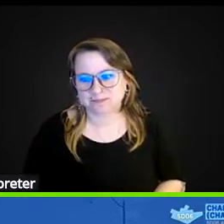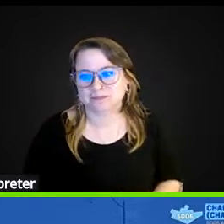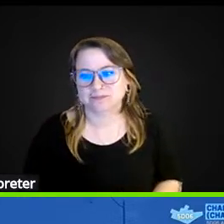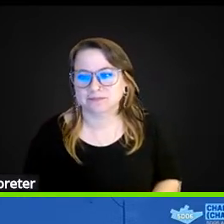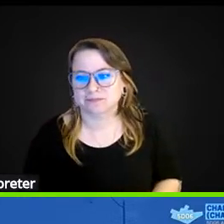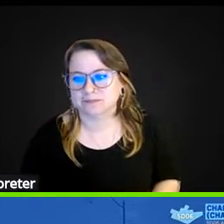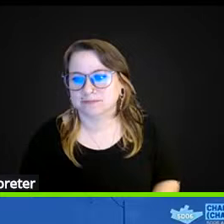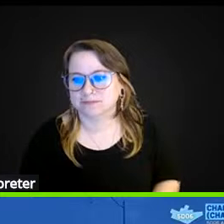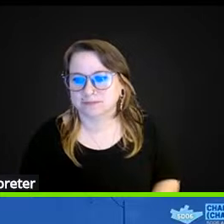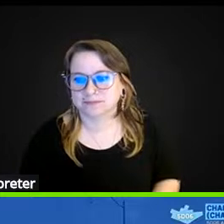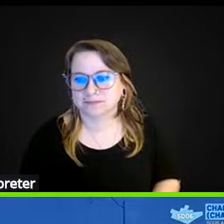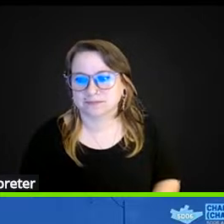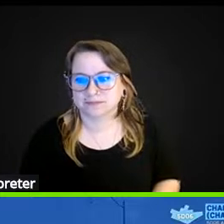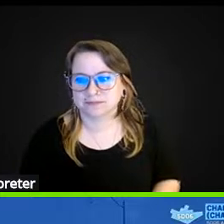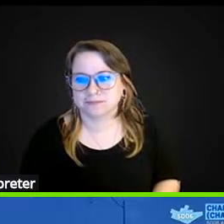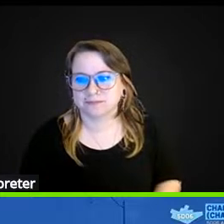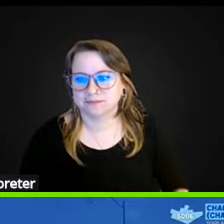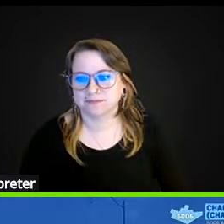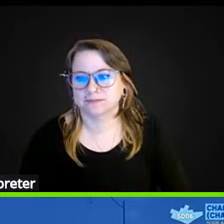my screen.